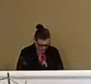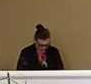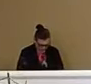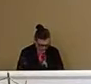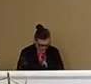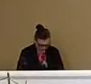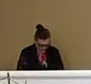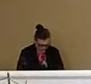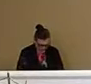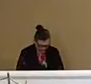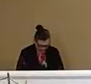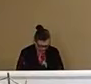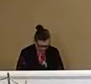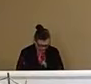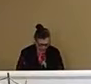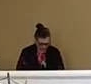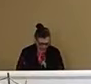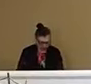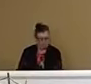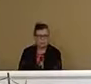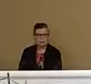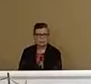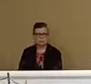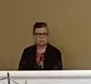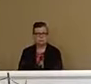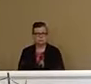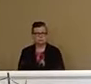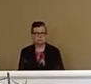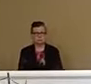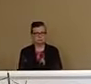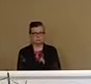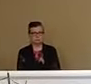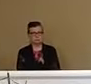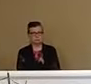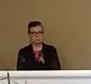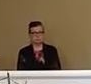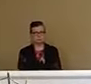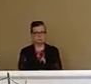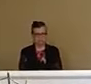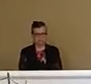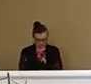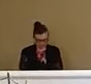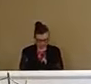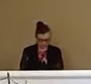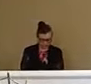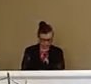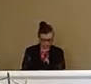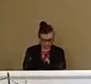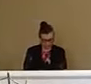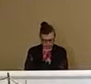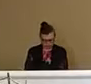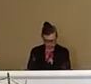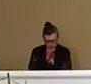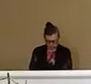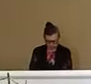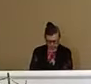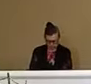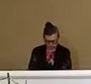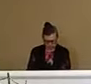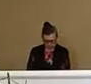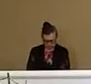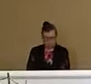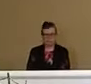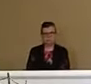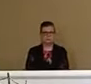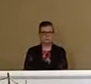Lord, I want your spirit to begin to speak, Lord, even as we preach, God. Let your spirit talk to hearts today,